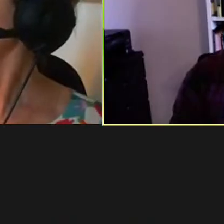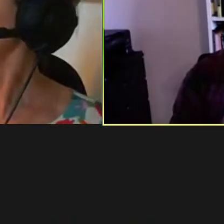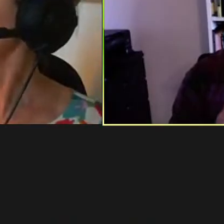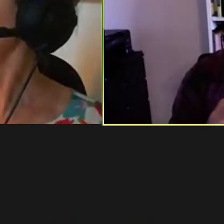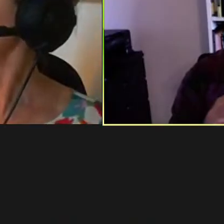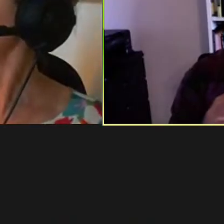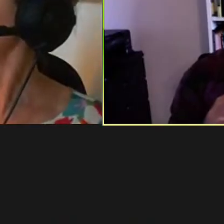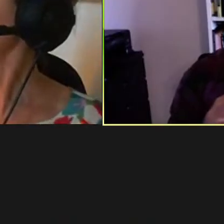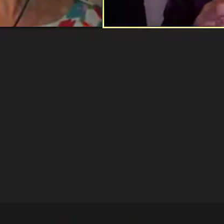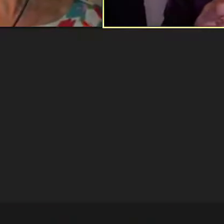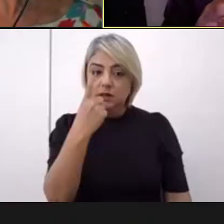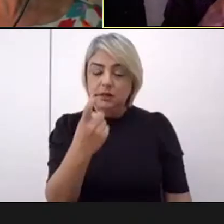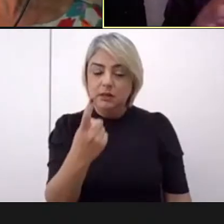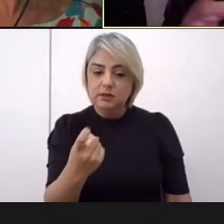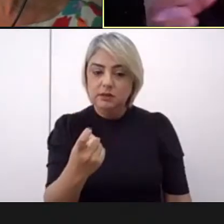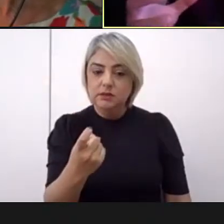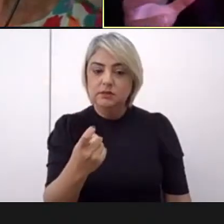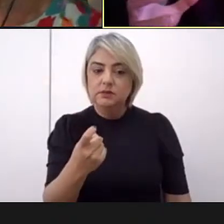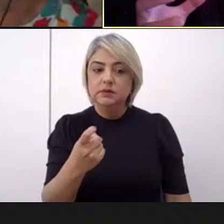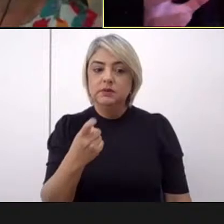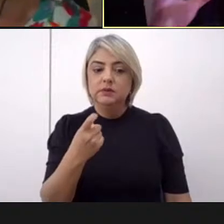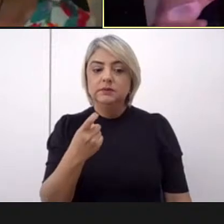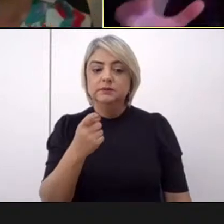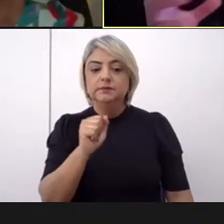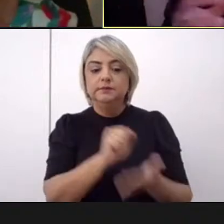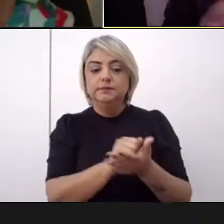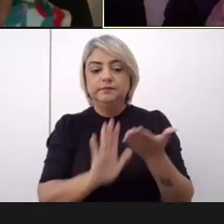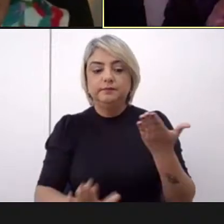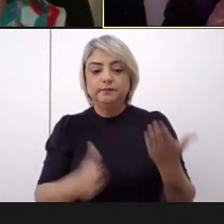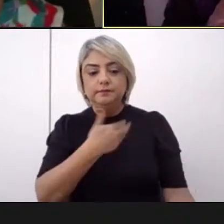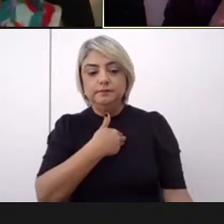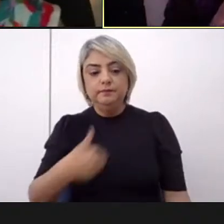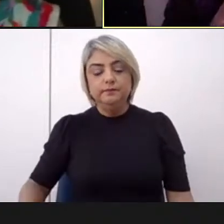sociology of public action, is that we have different